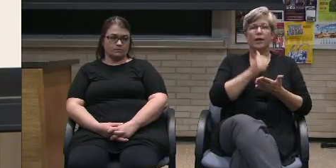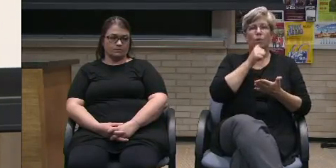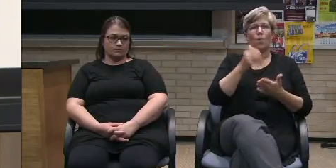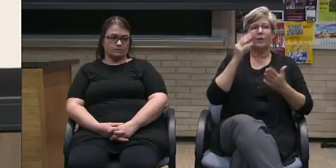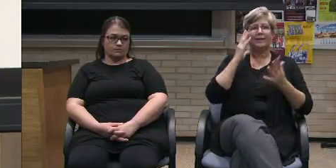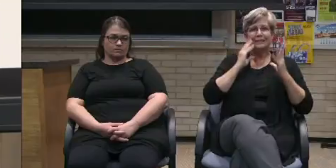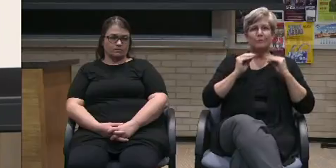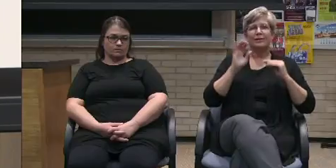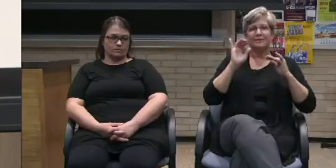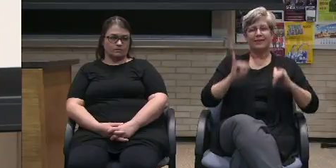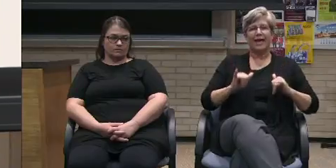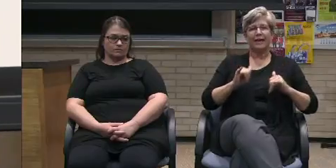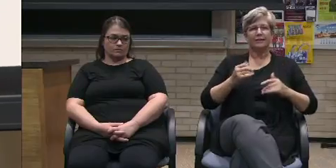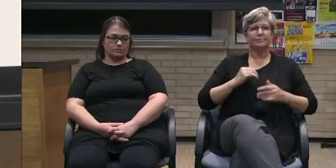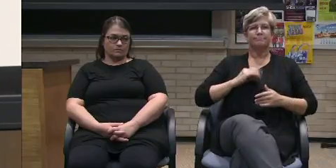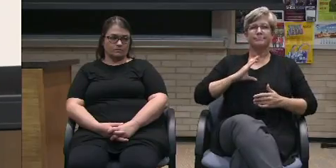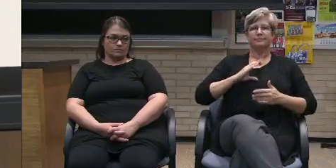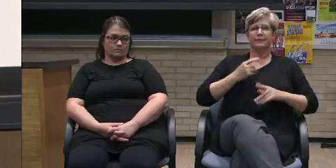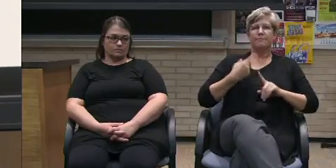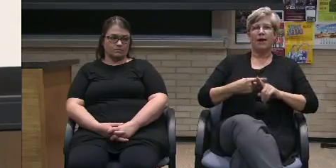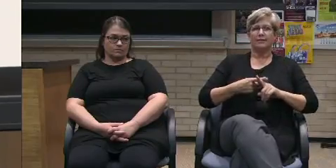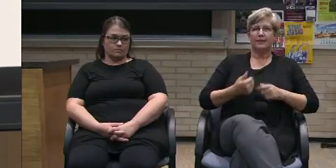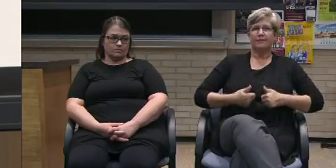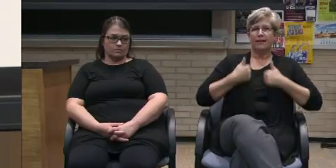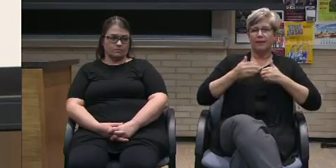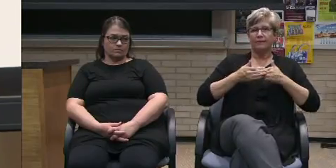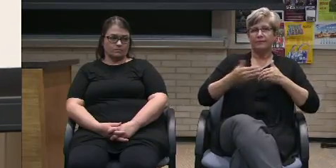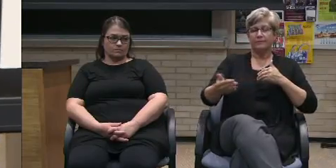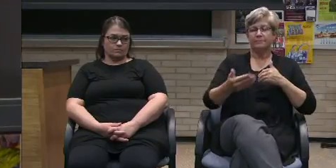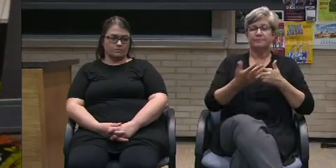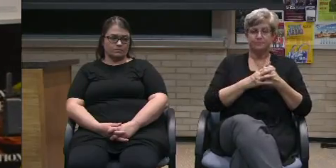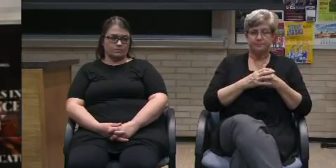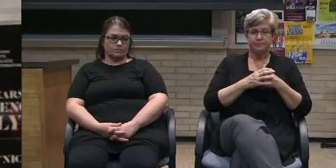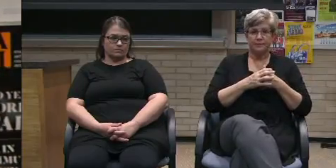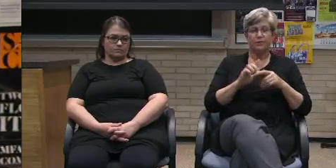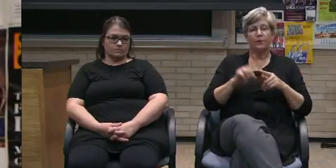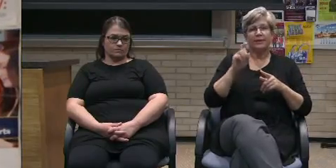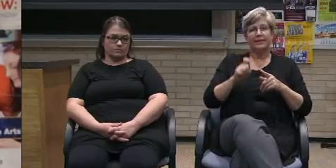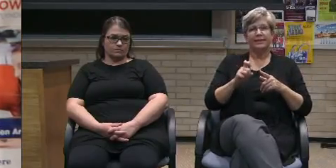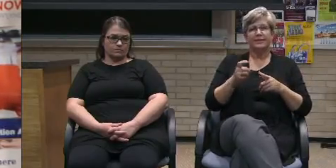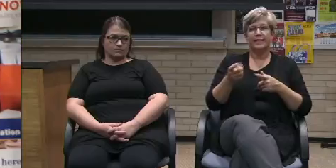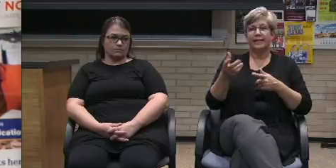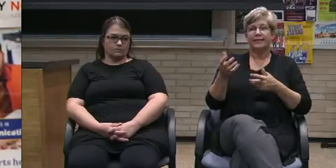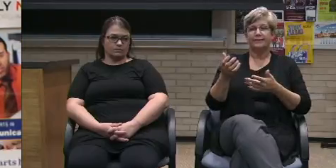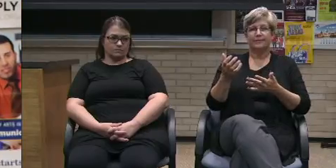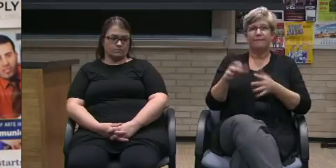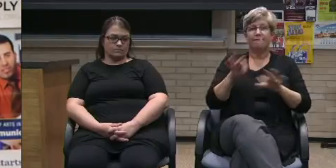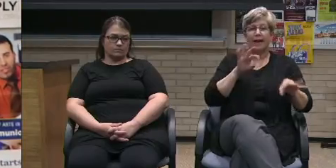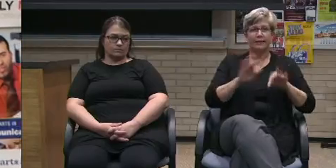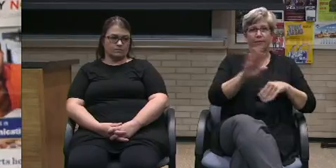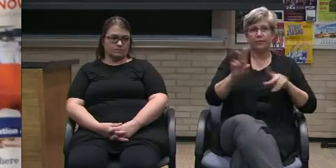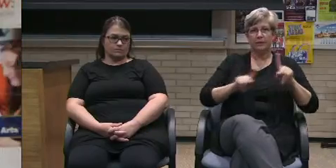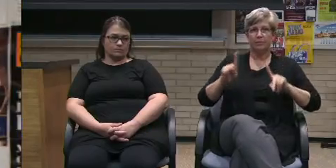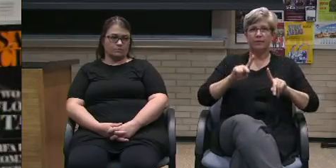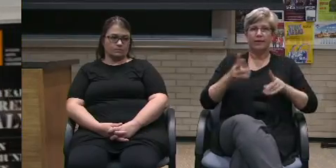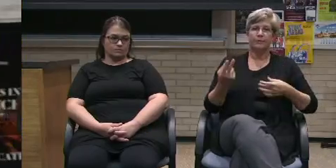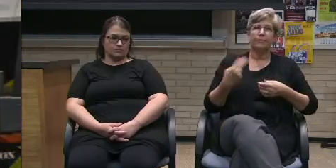not lifted, you drown. Okay, so we need to capture those folks into